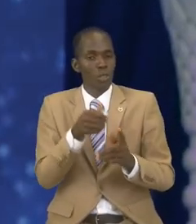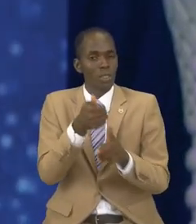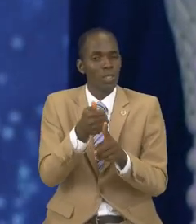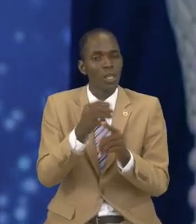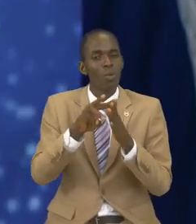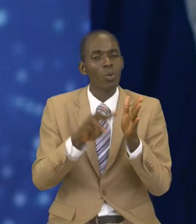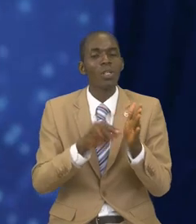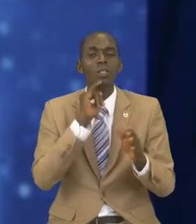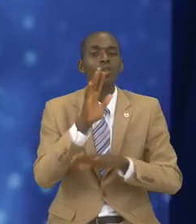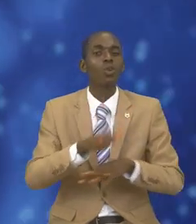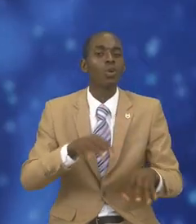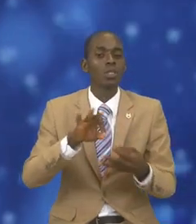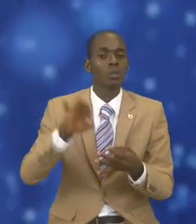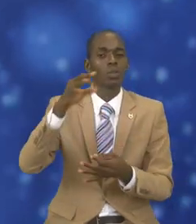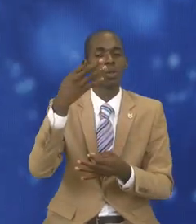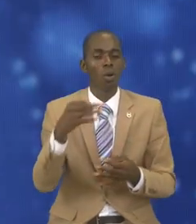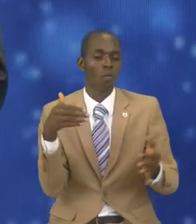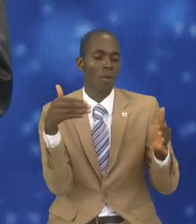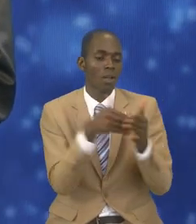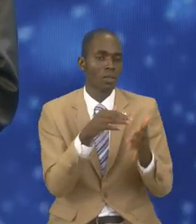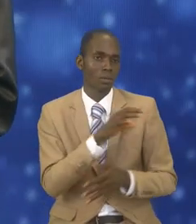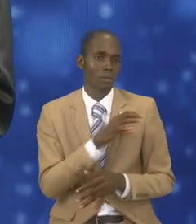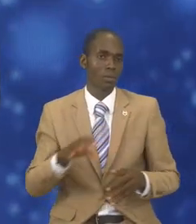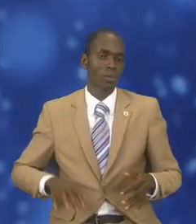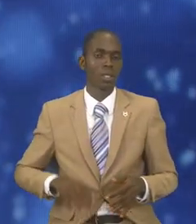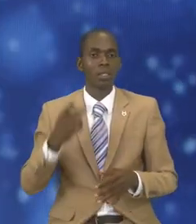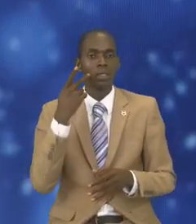the Antichrist. Look at verse 16 there. In verse